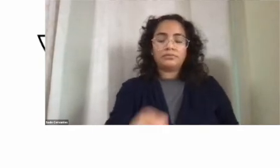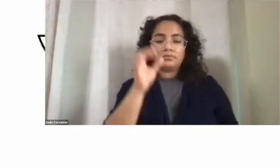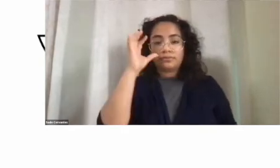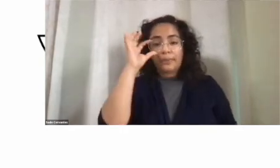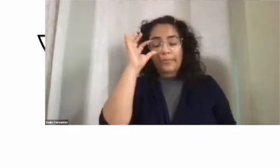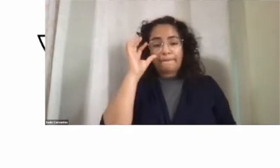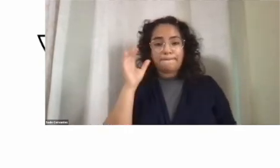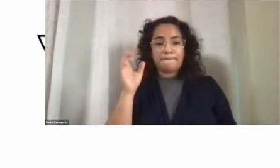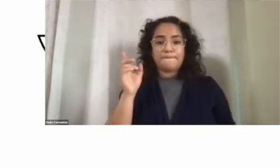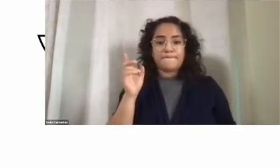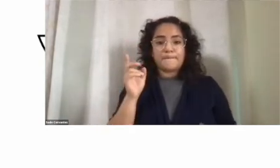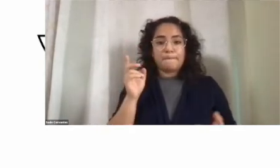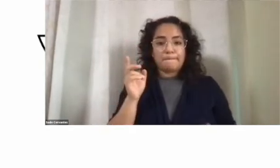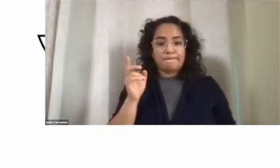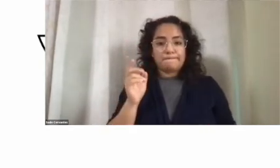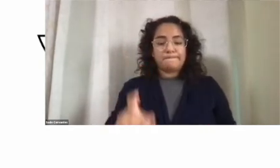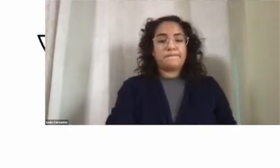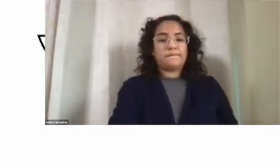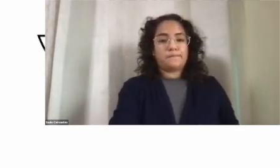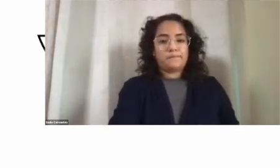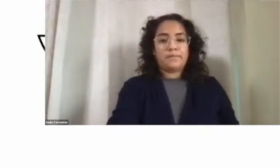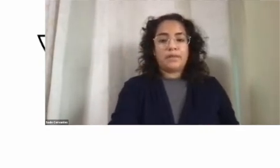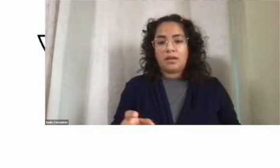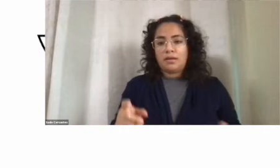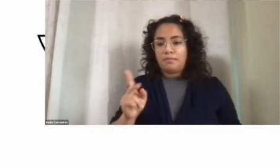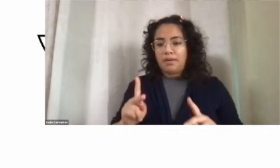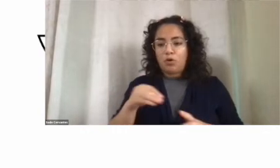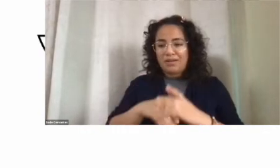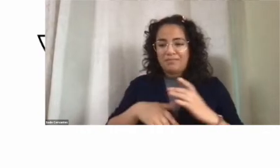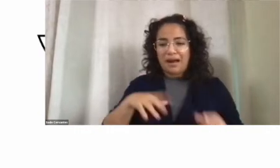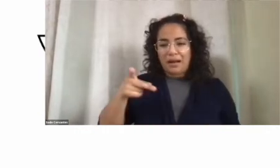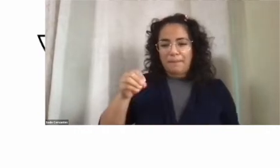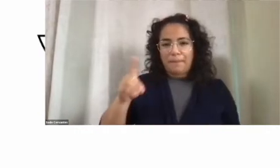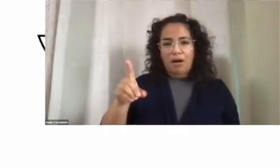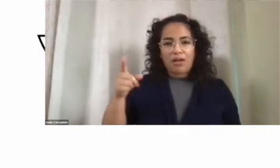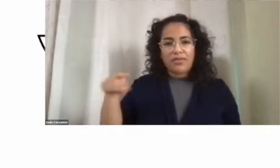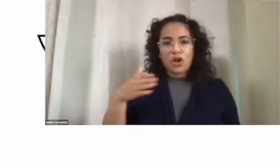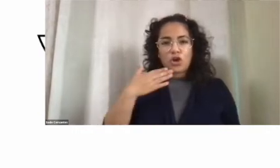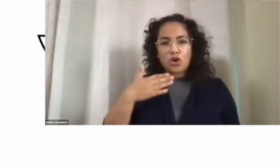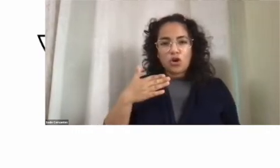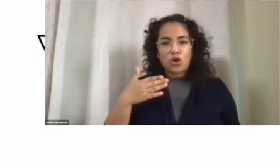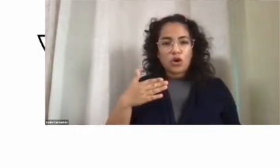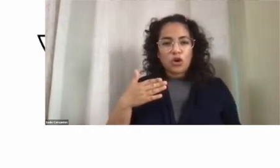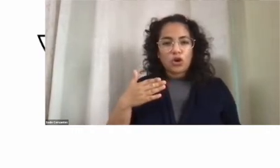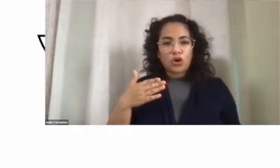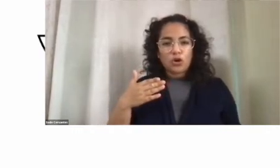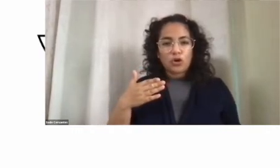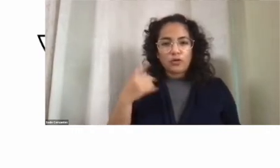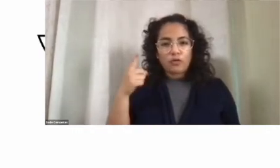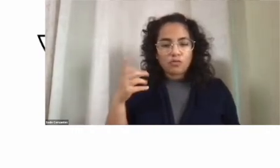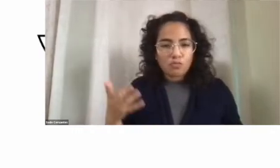What are the people in my pod good at? Like people whom I have good relationships with. What are they good at,